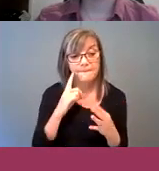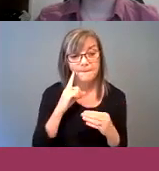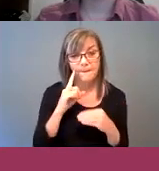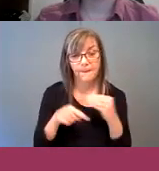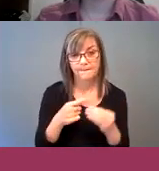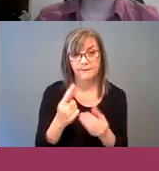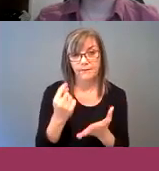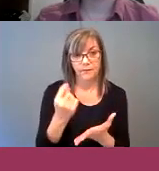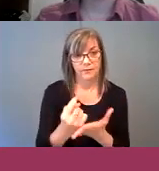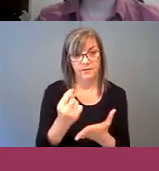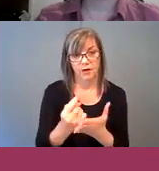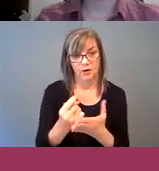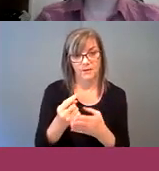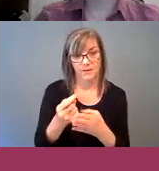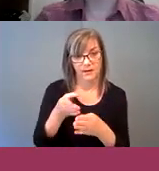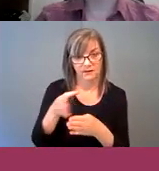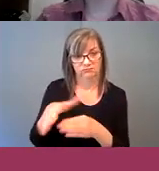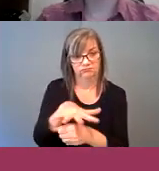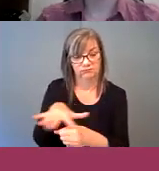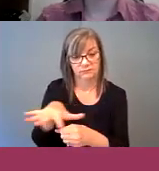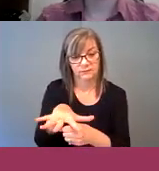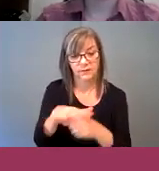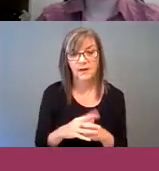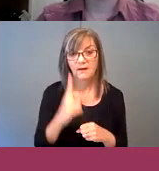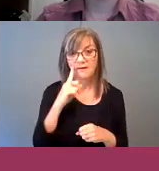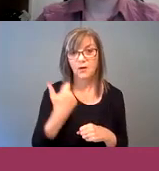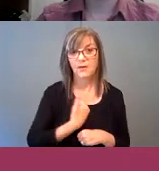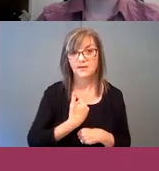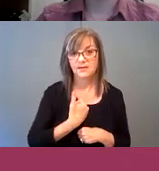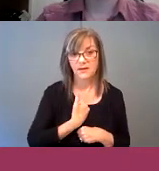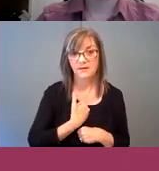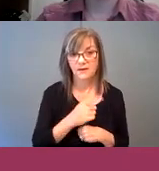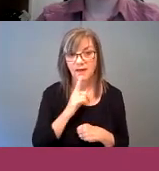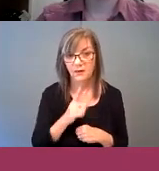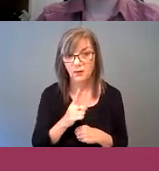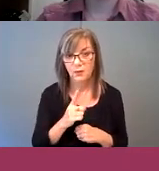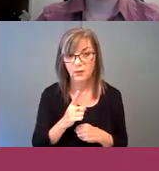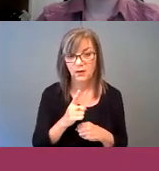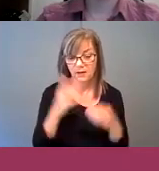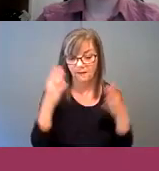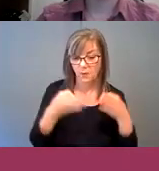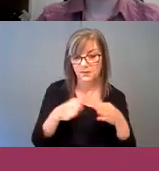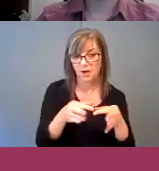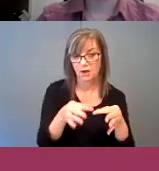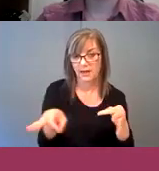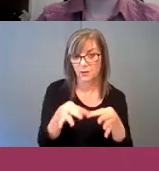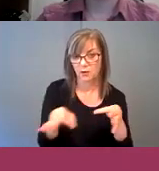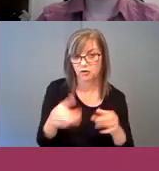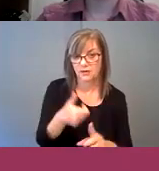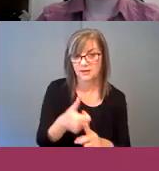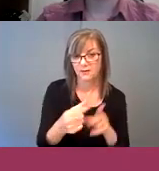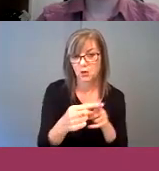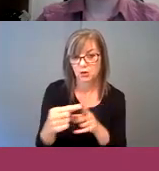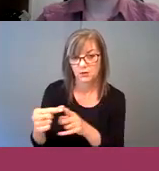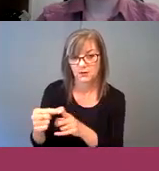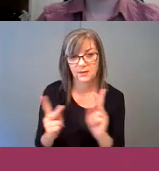settings, it's about, for me, I paid a lot of attention to language. So kind of the language that people use, if